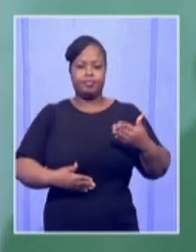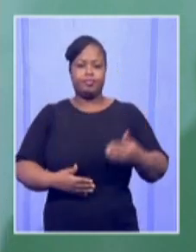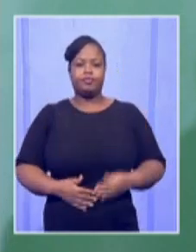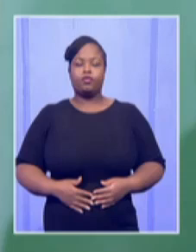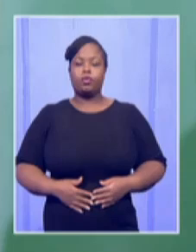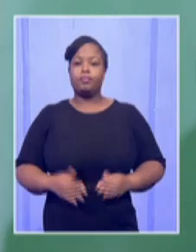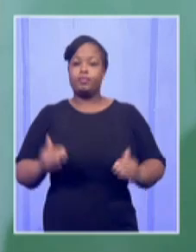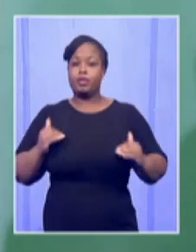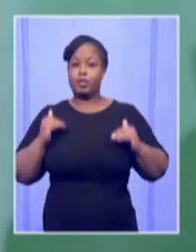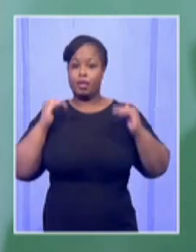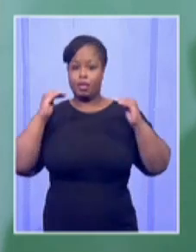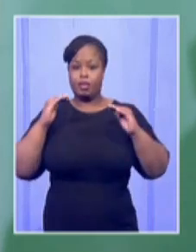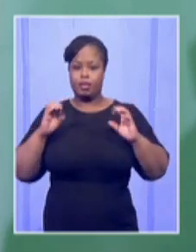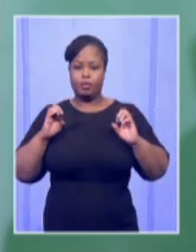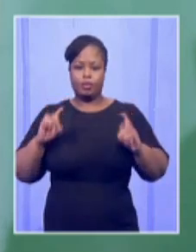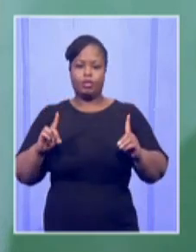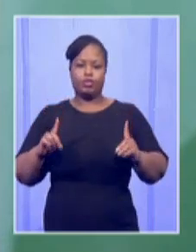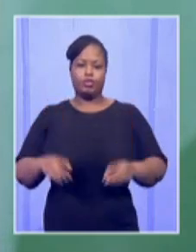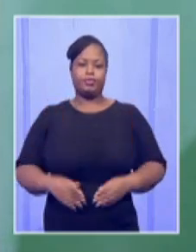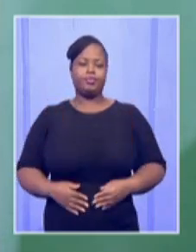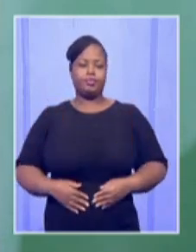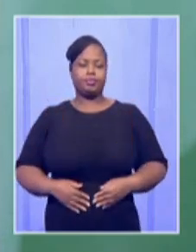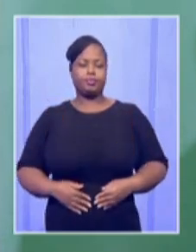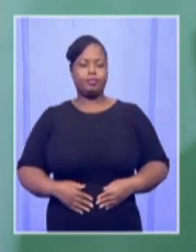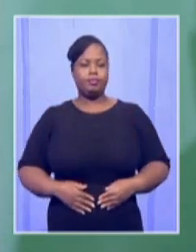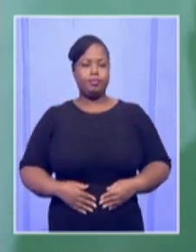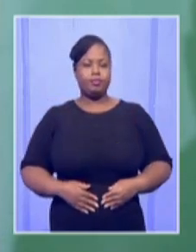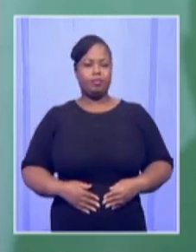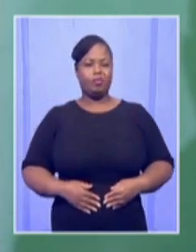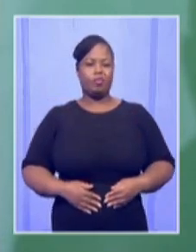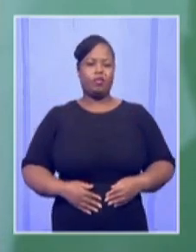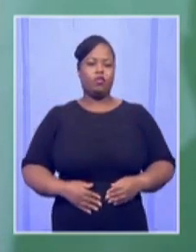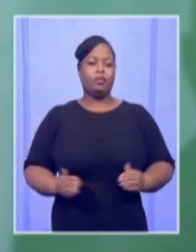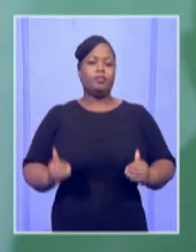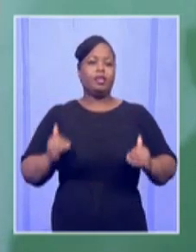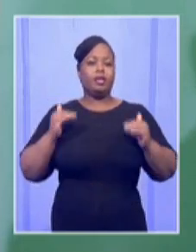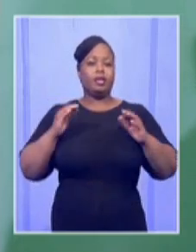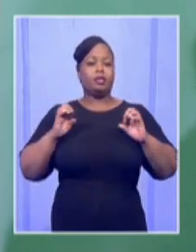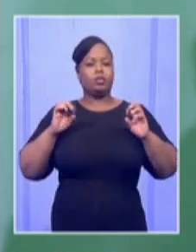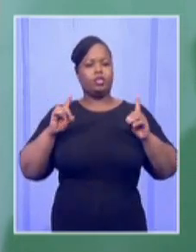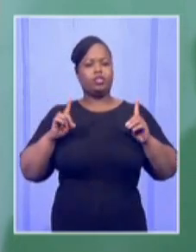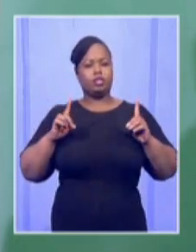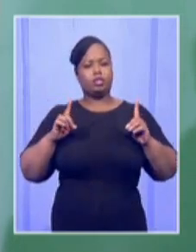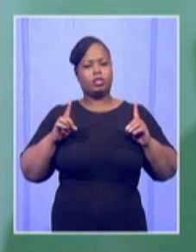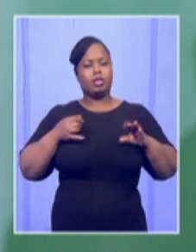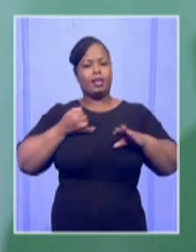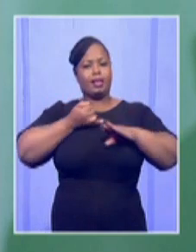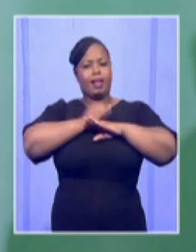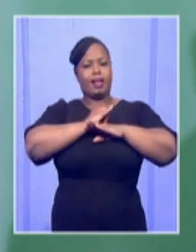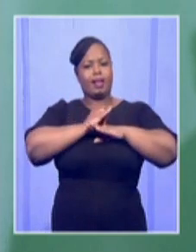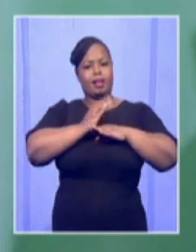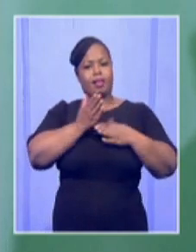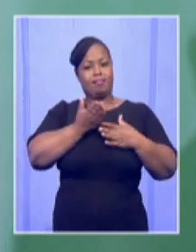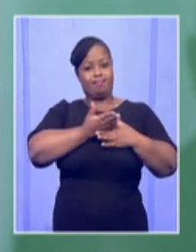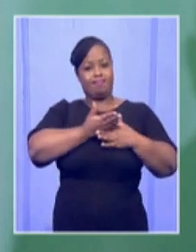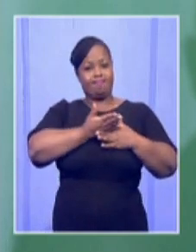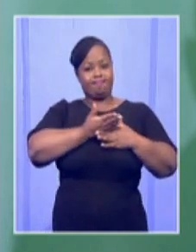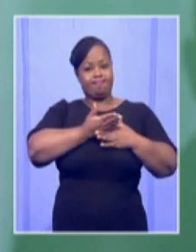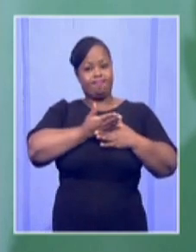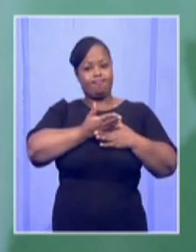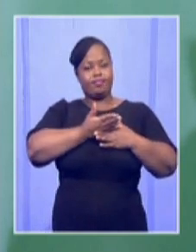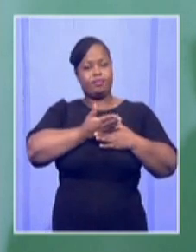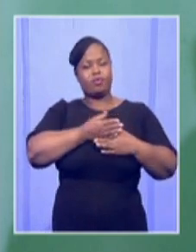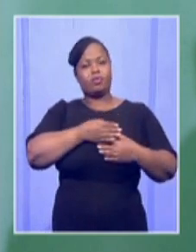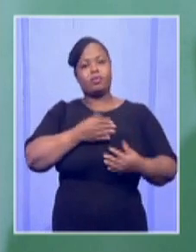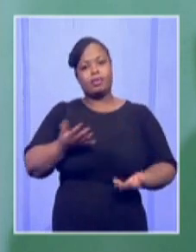education, post-school education, they took early recess, which it actually